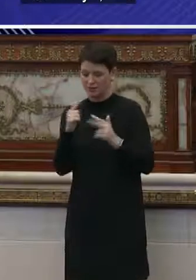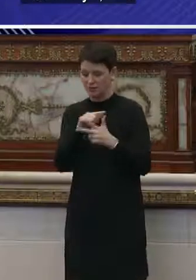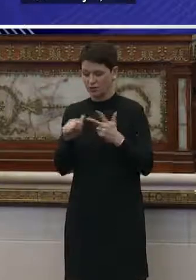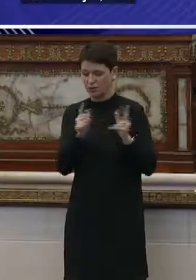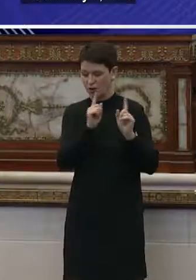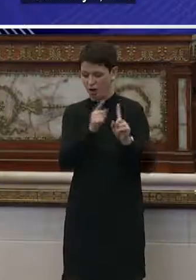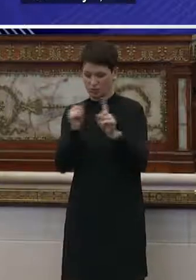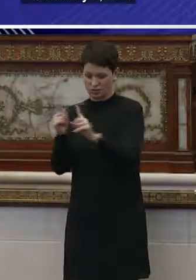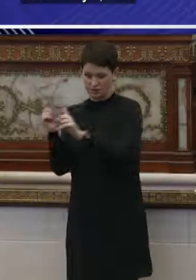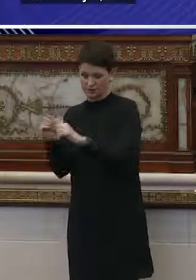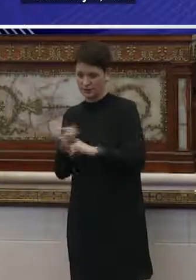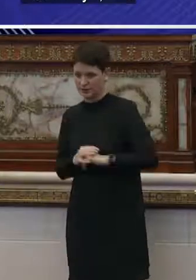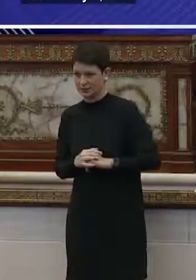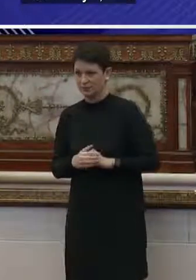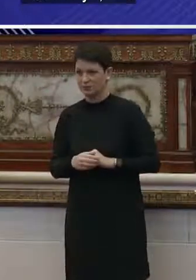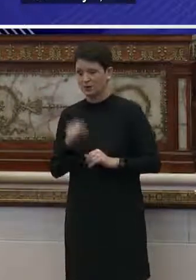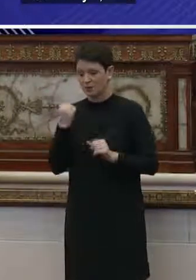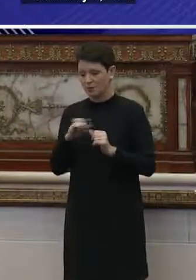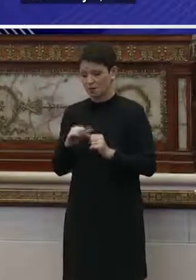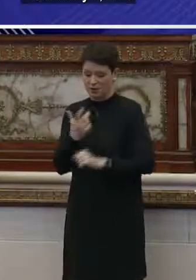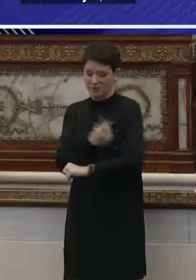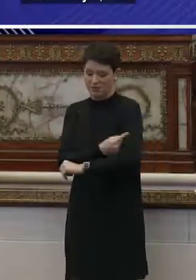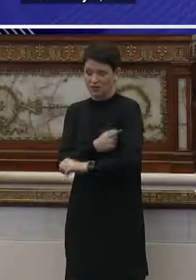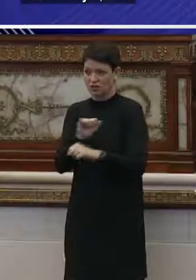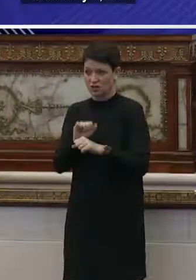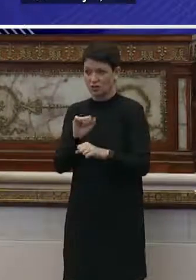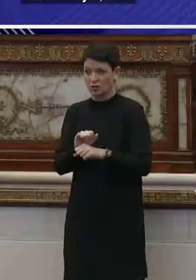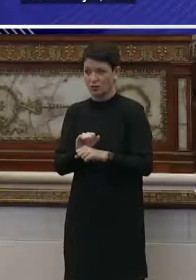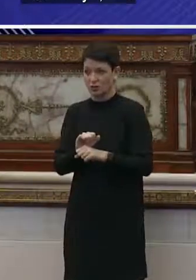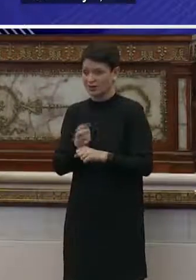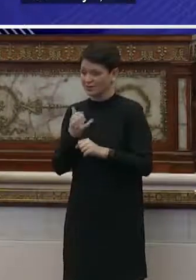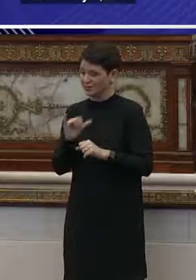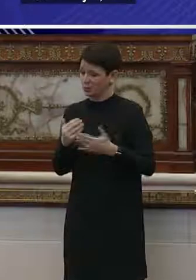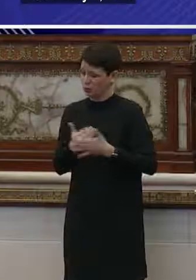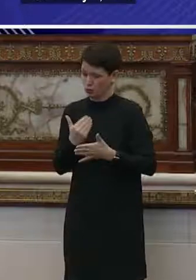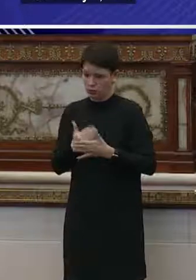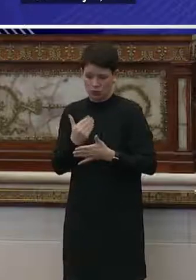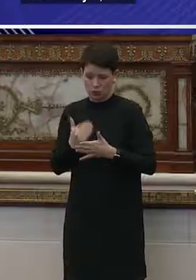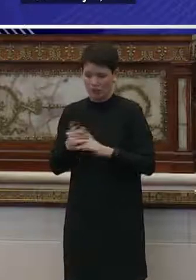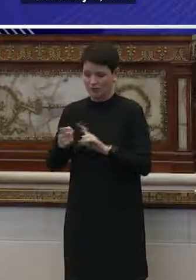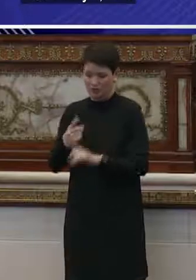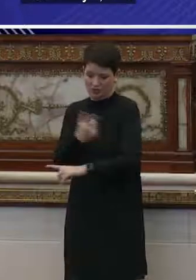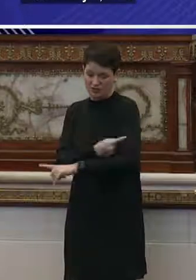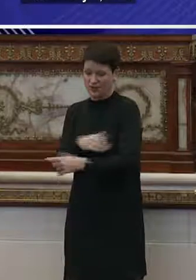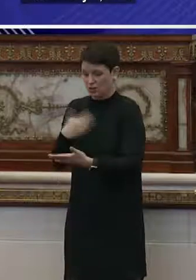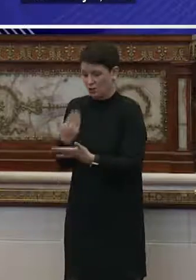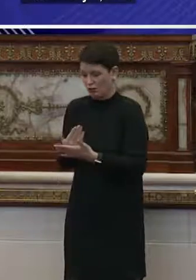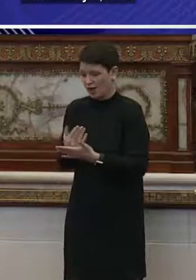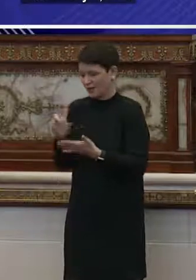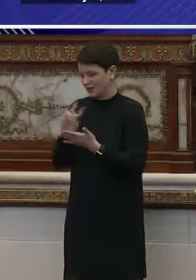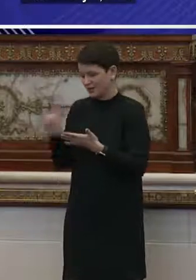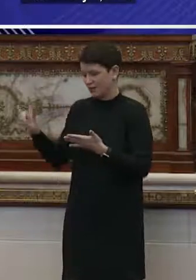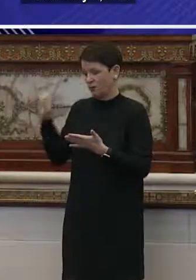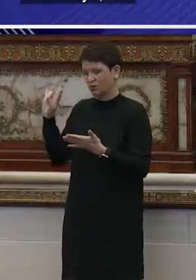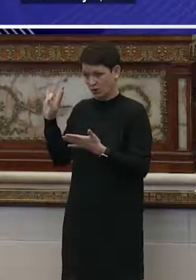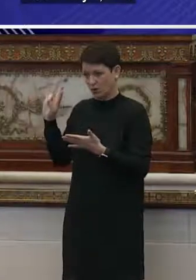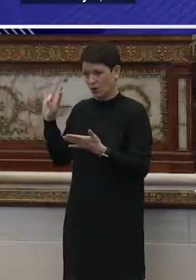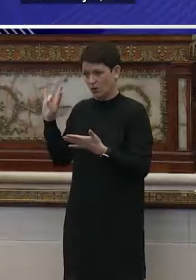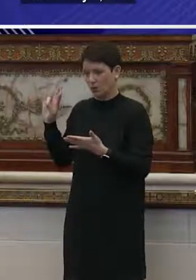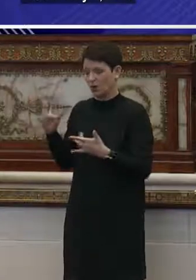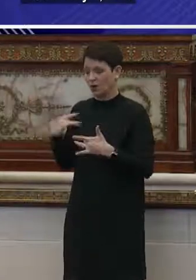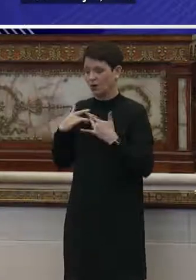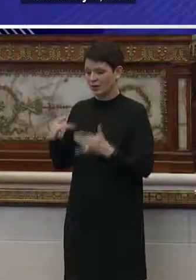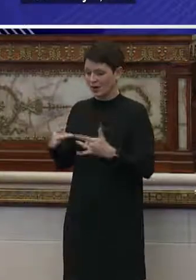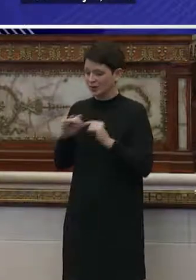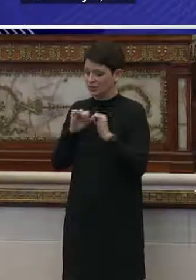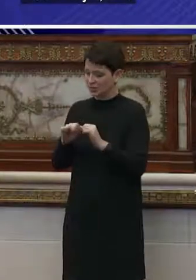objectives. Remember that the vaccination work is still in its infancy. The first vaccines arrived just 7 weeks ago, but we will likely be at this